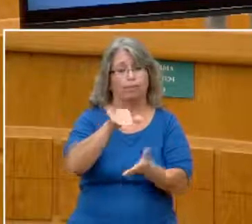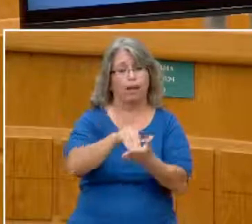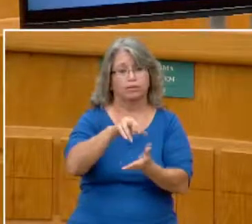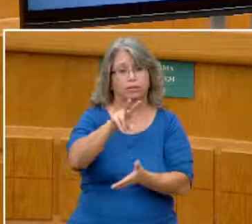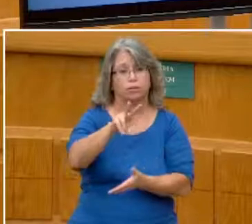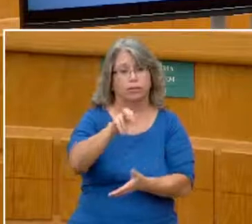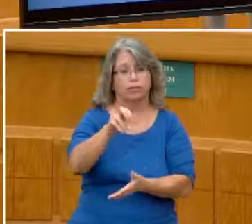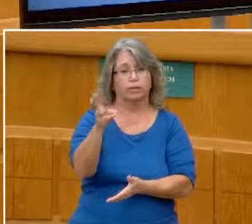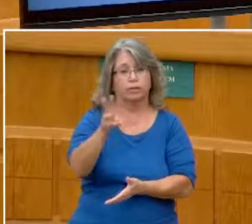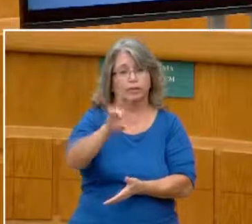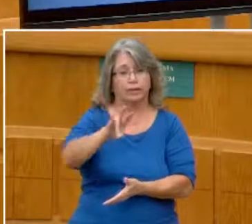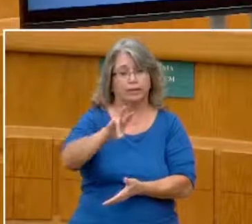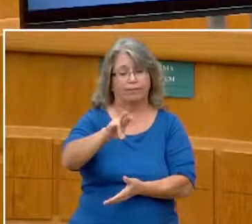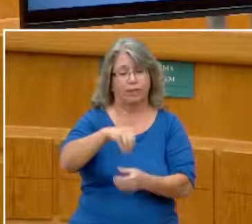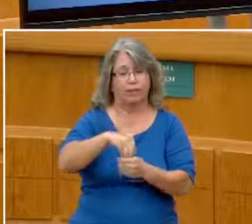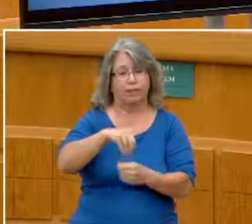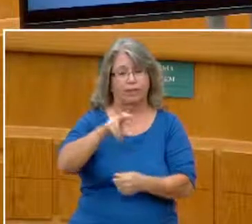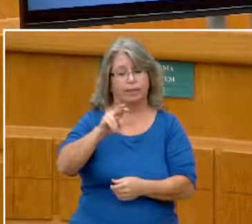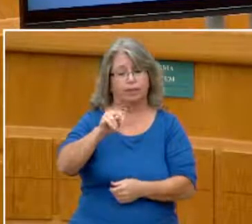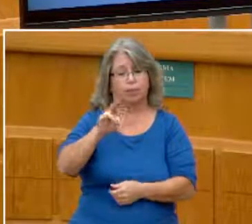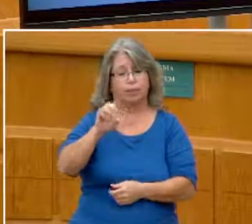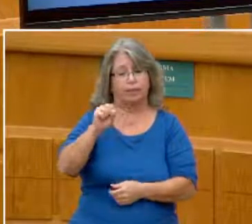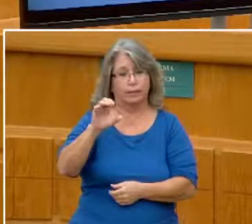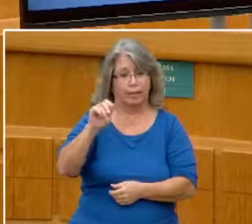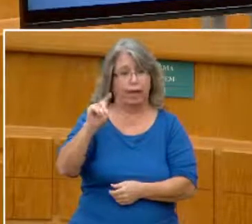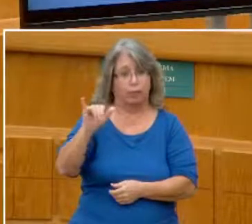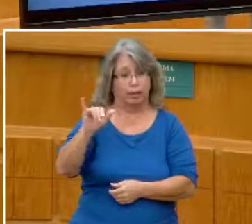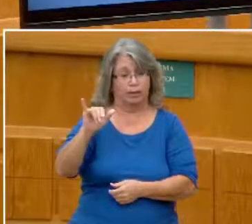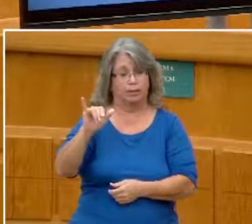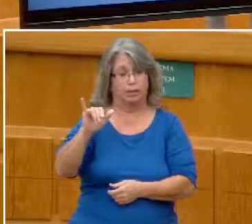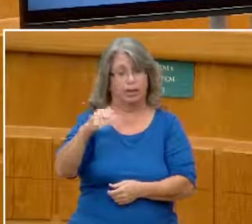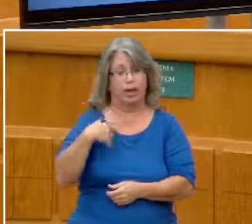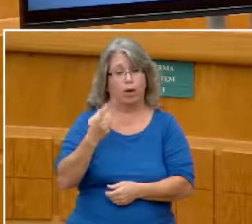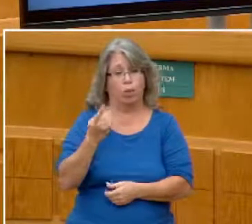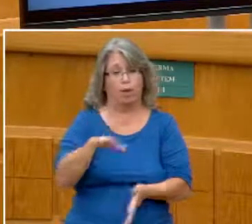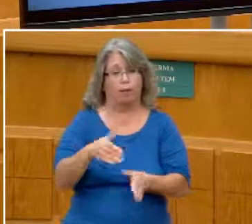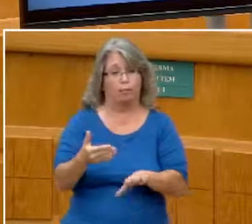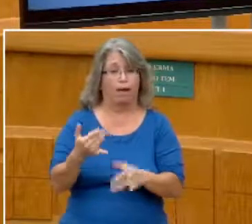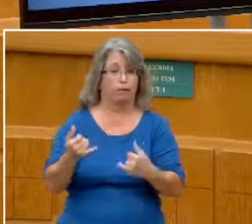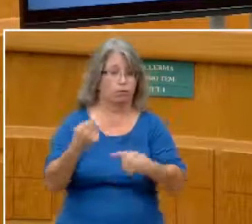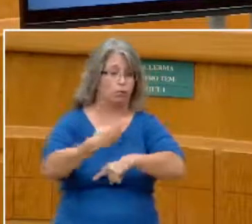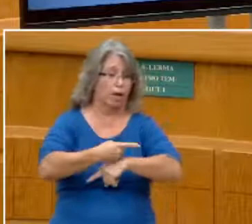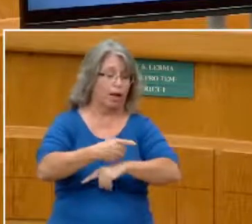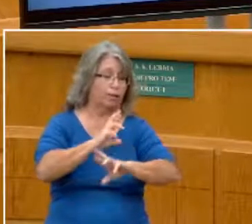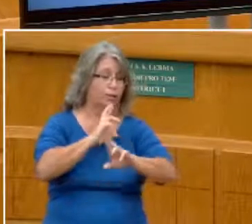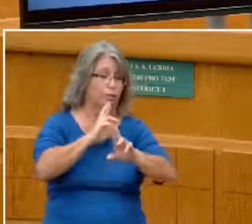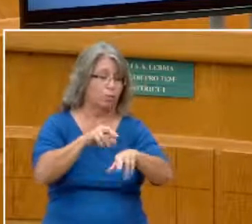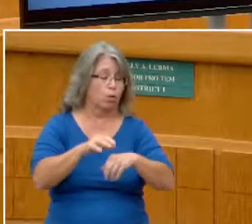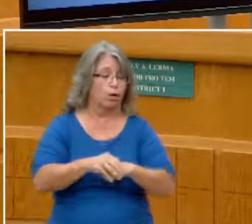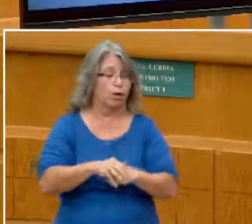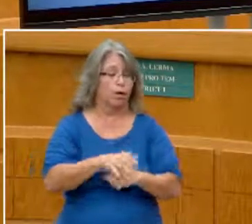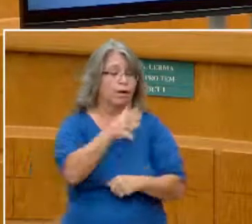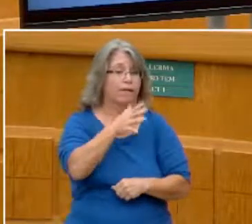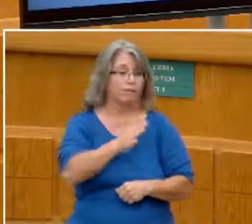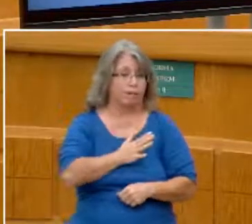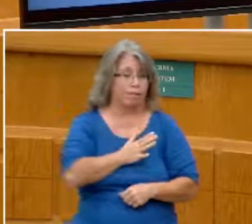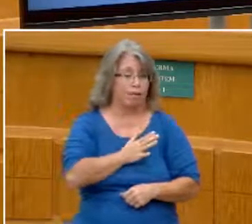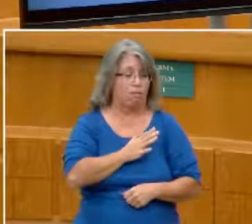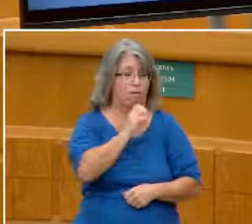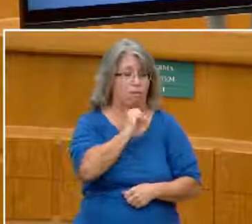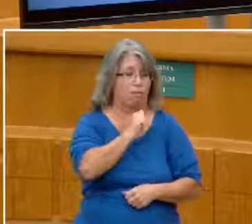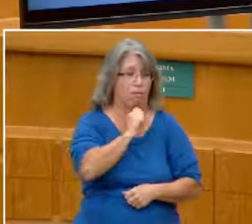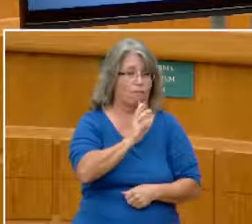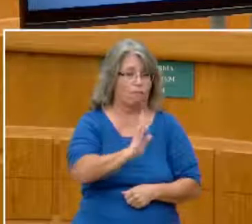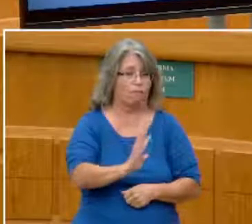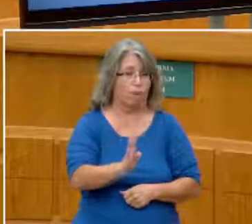1,267 people here in Nueces County. We did have one death today. It was a female in her early 40s with